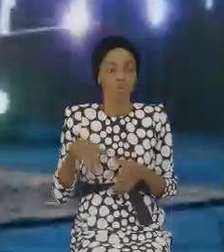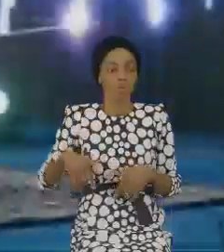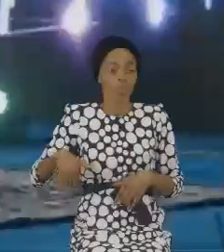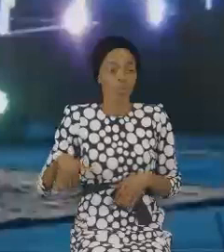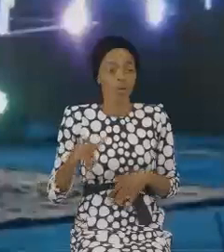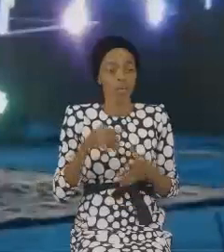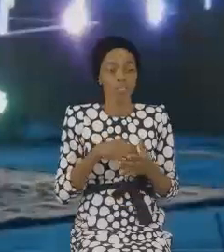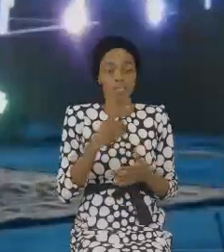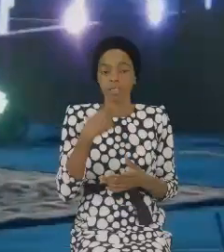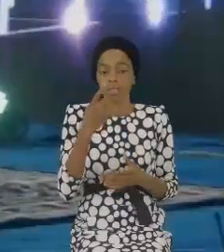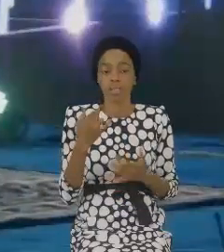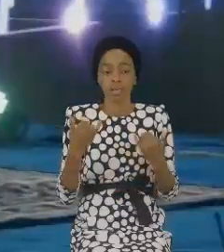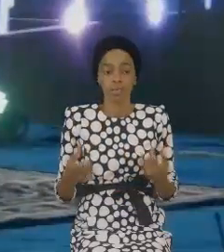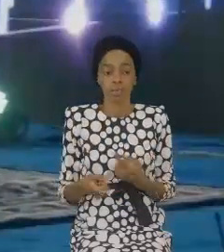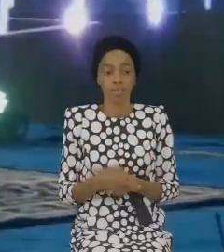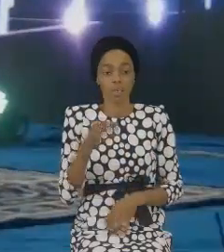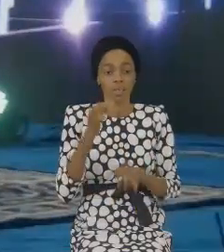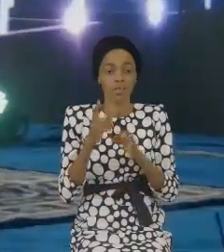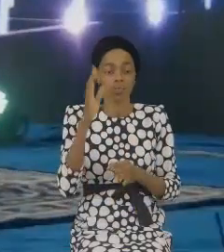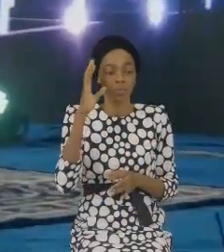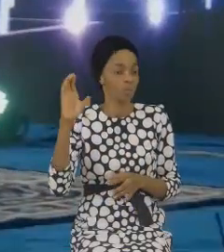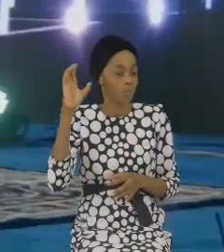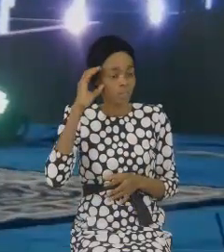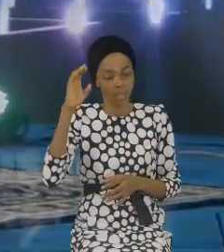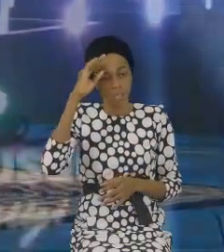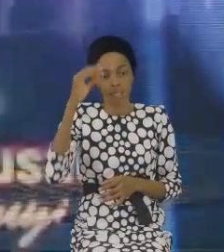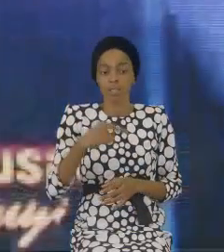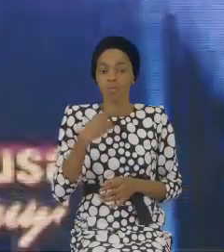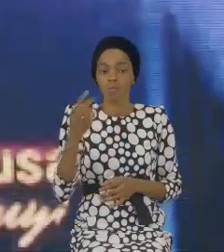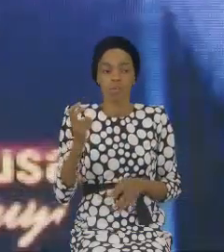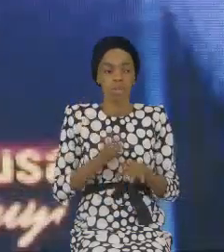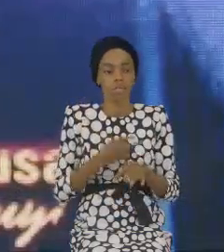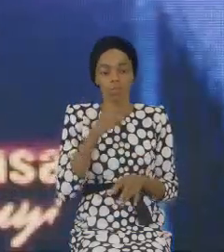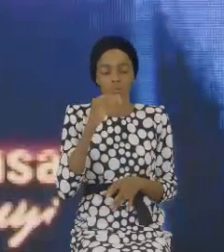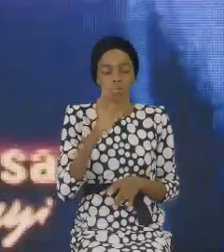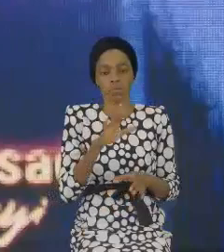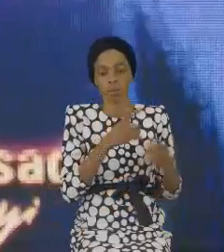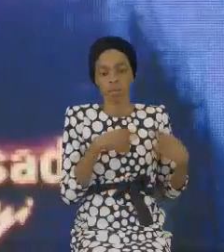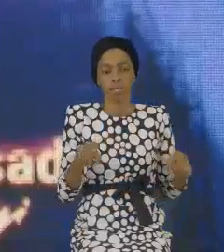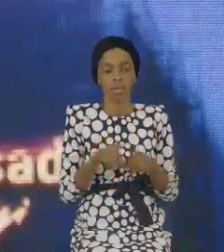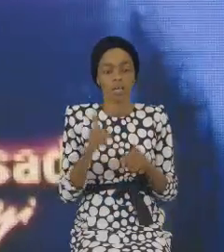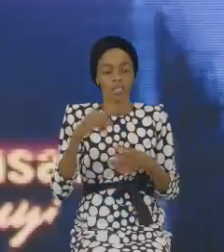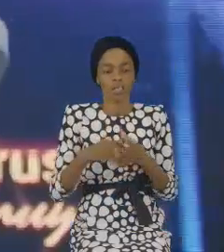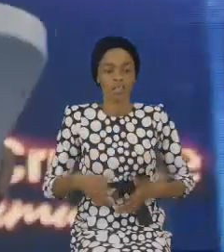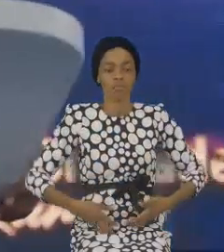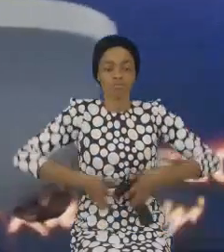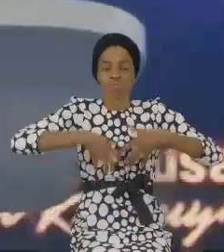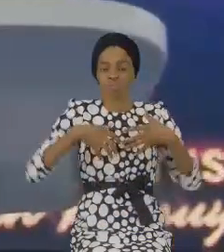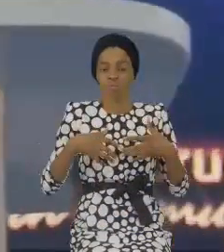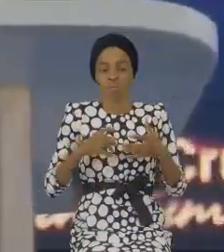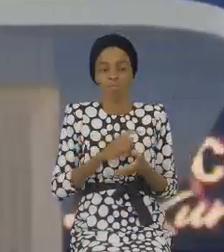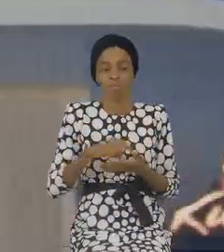said today, if ye will hear his voice, harden not your hearts as in the provocation.